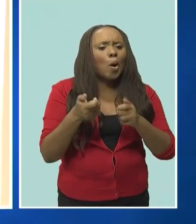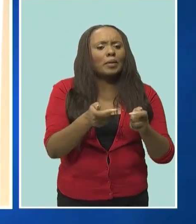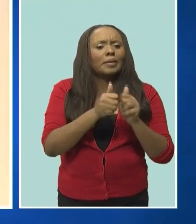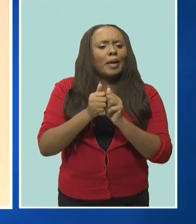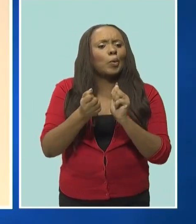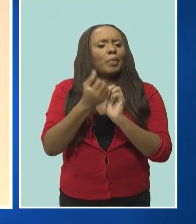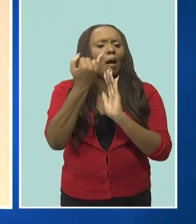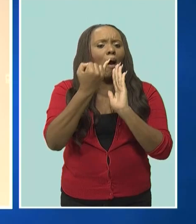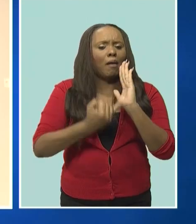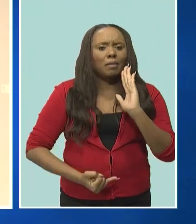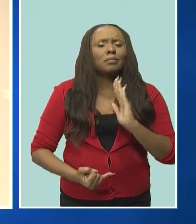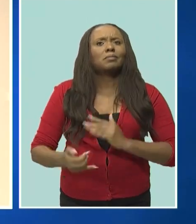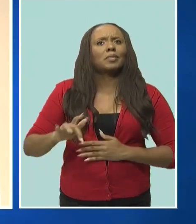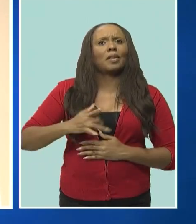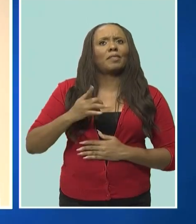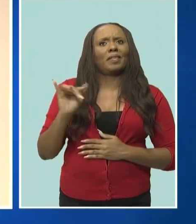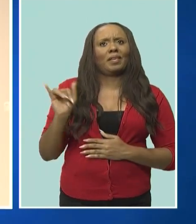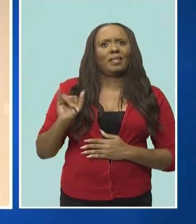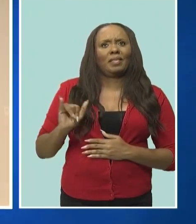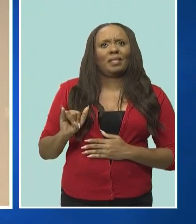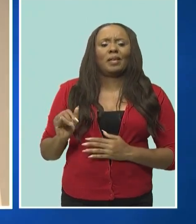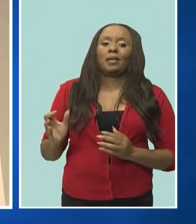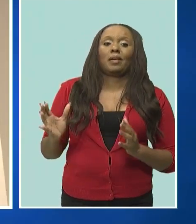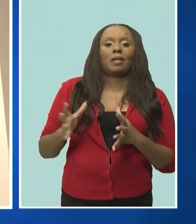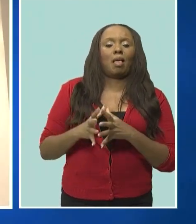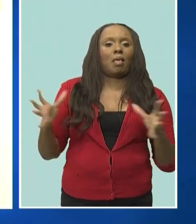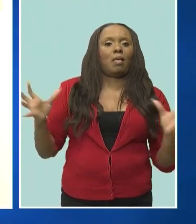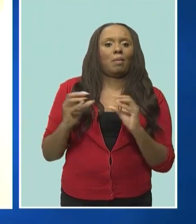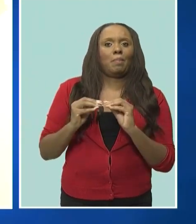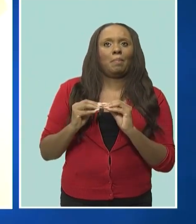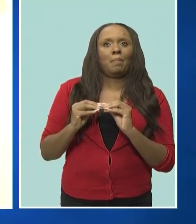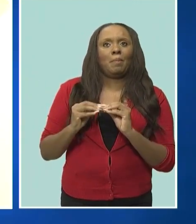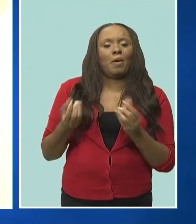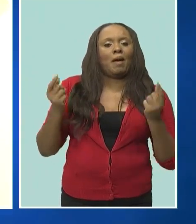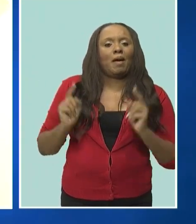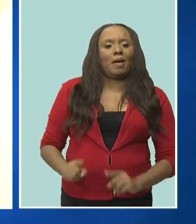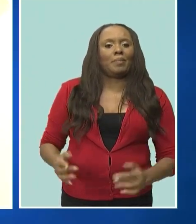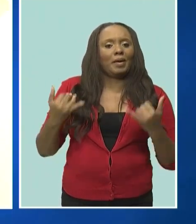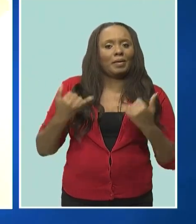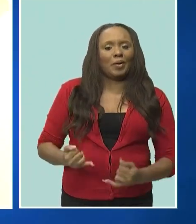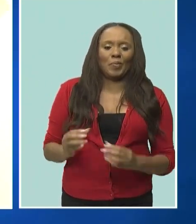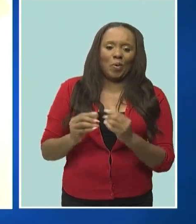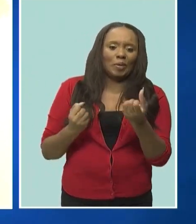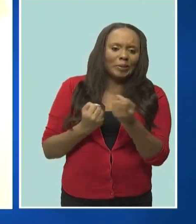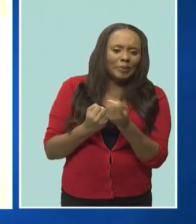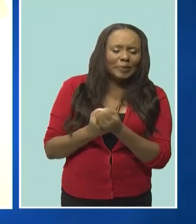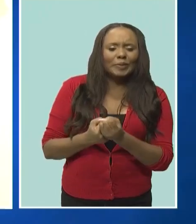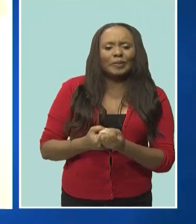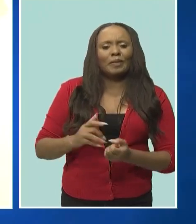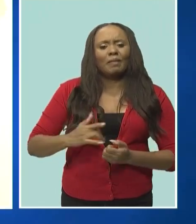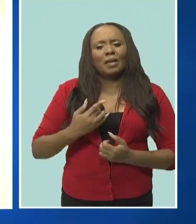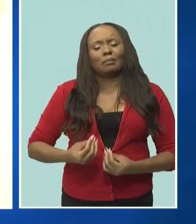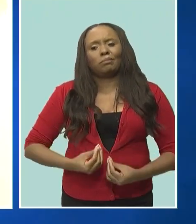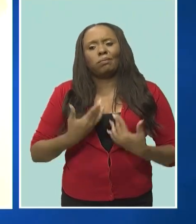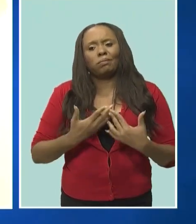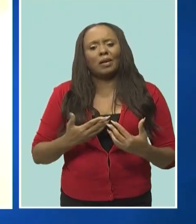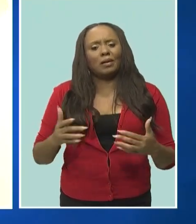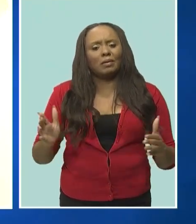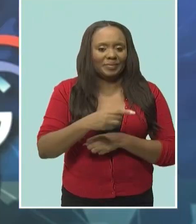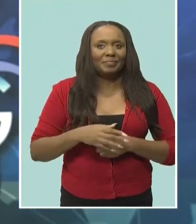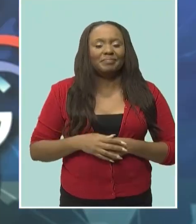that, and it feels to me like it's being much more facilitated, supported, encouraged than I've ever seen